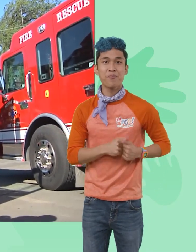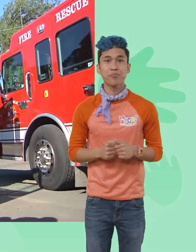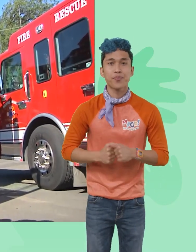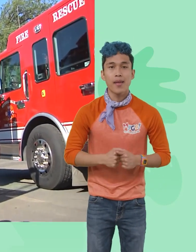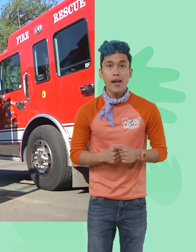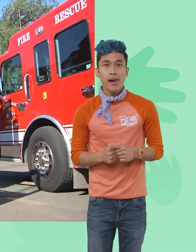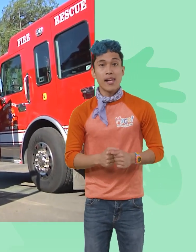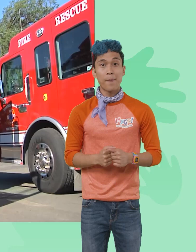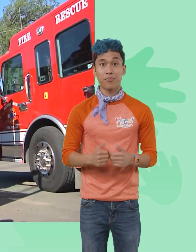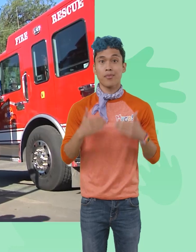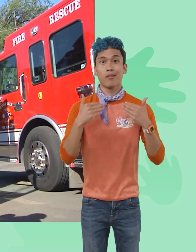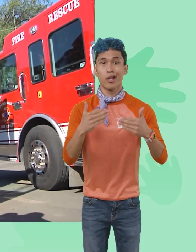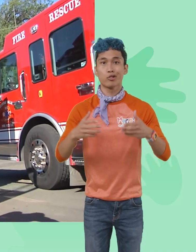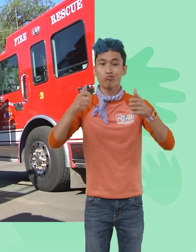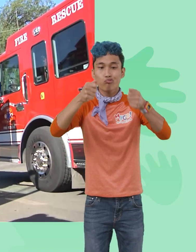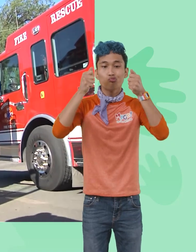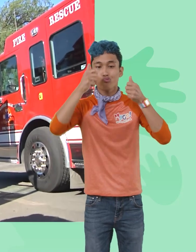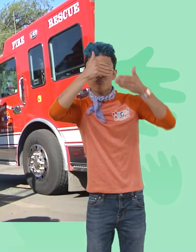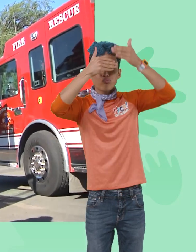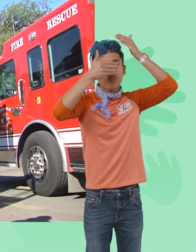and then let's put on the mask.